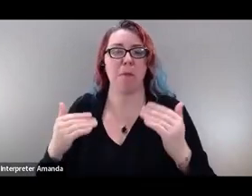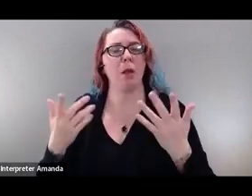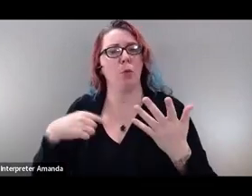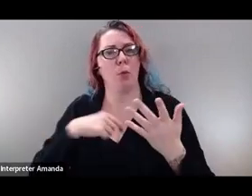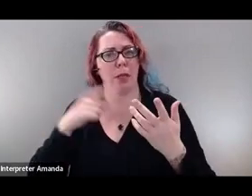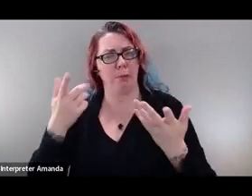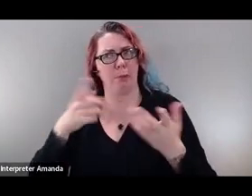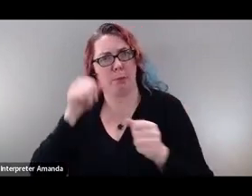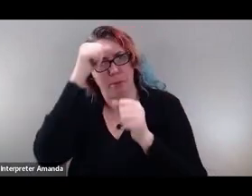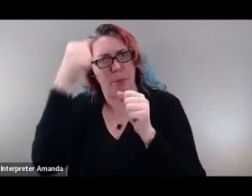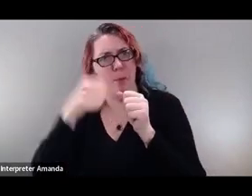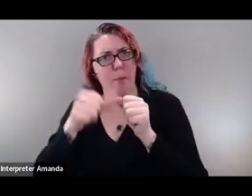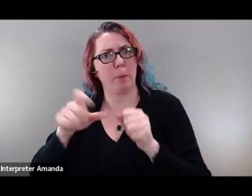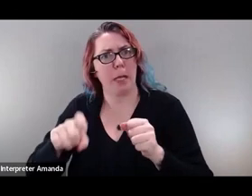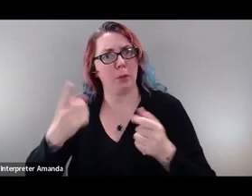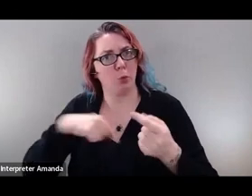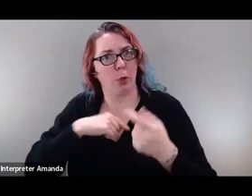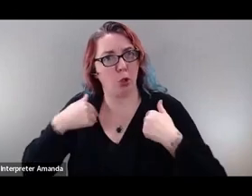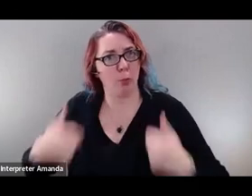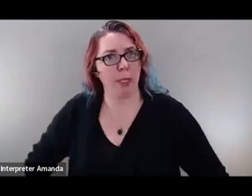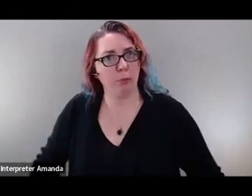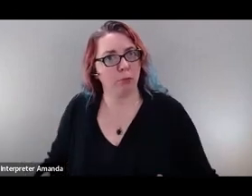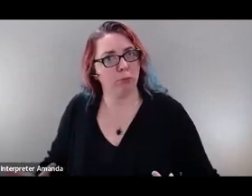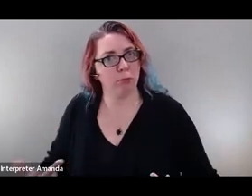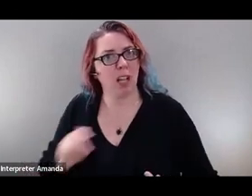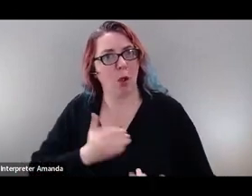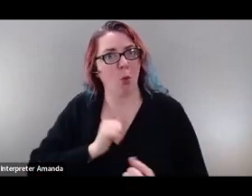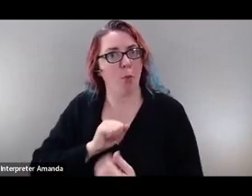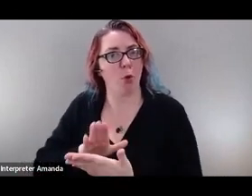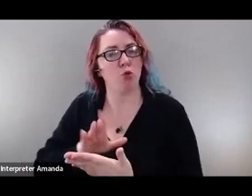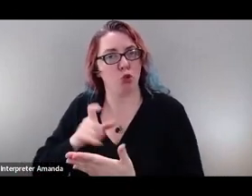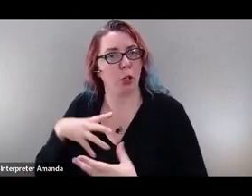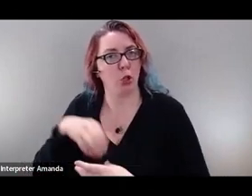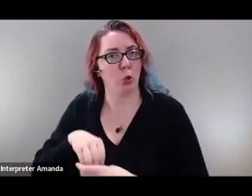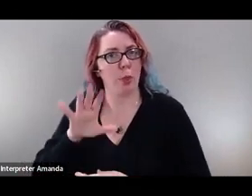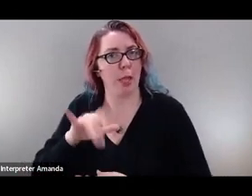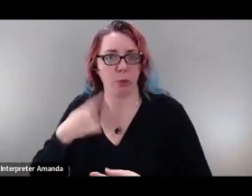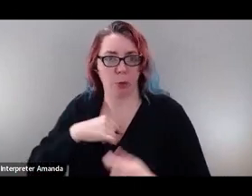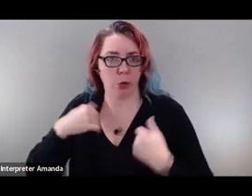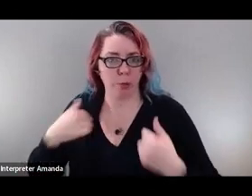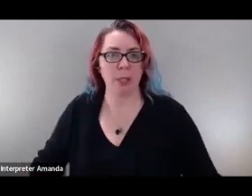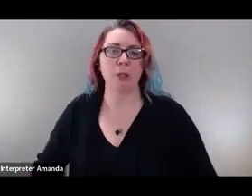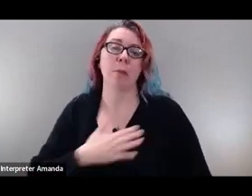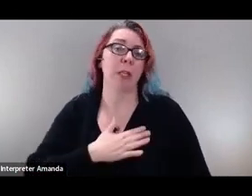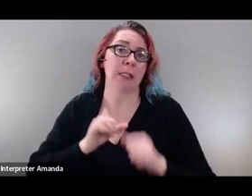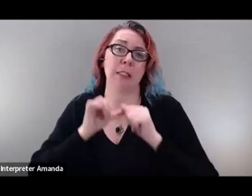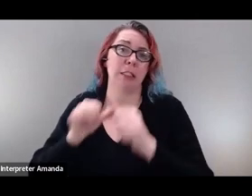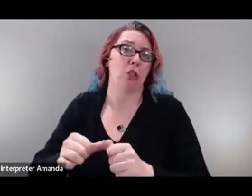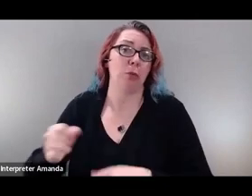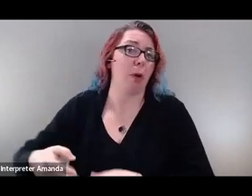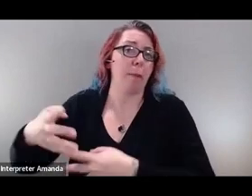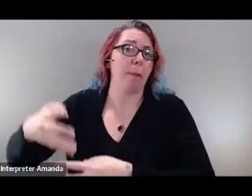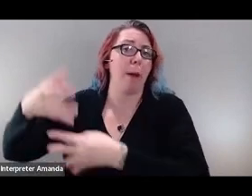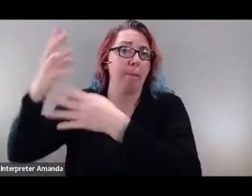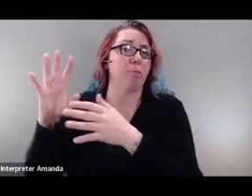our work. And I invite you to continue to publish things in the chat. We definitely look at it and